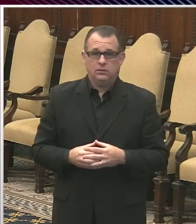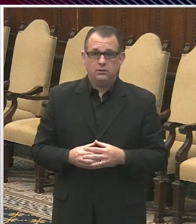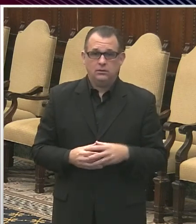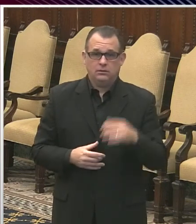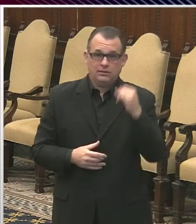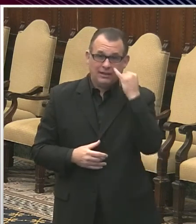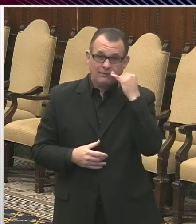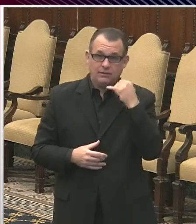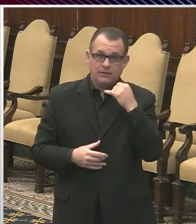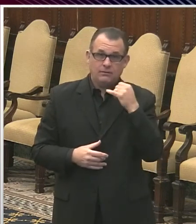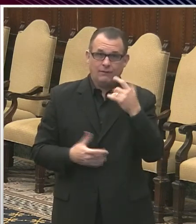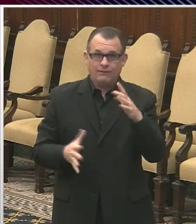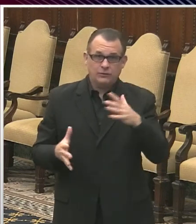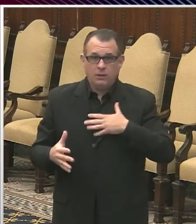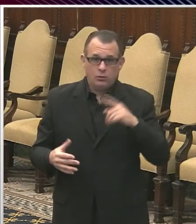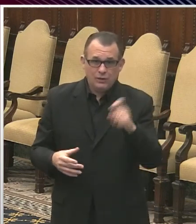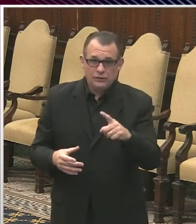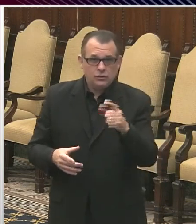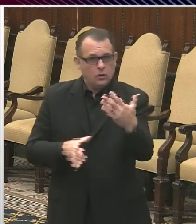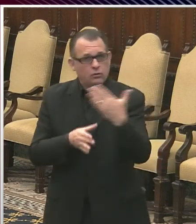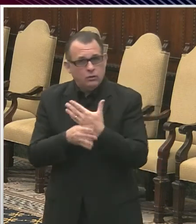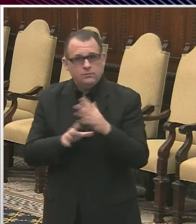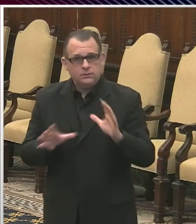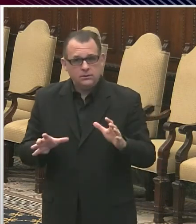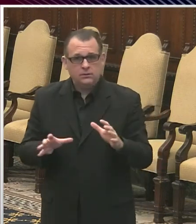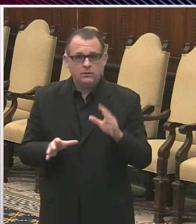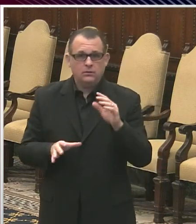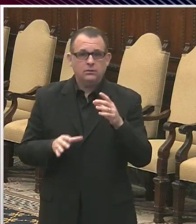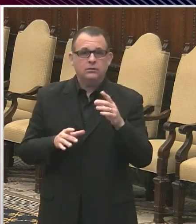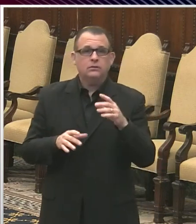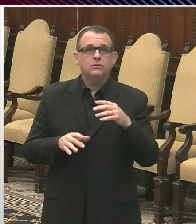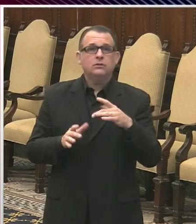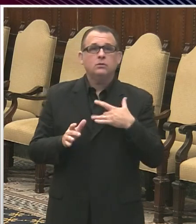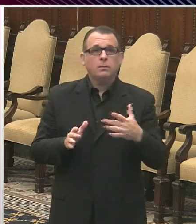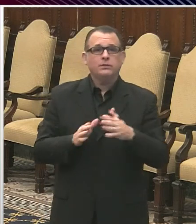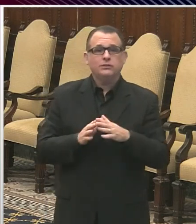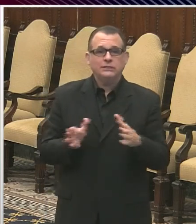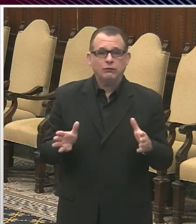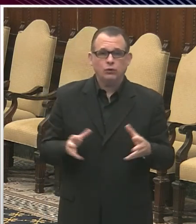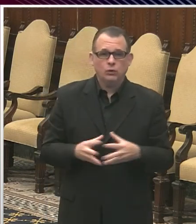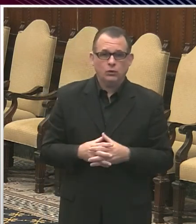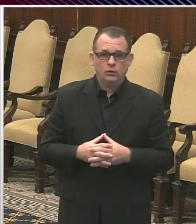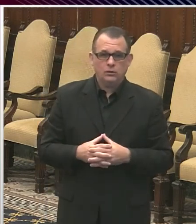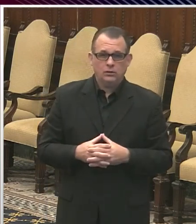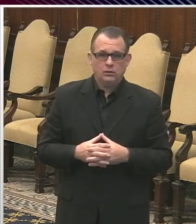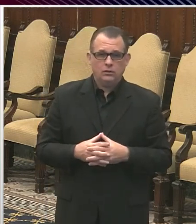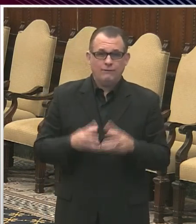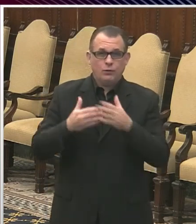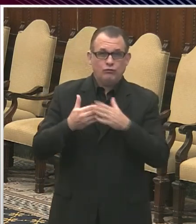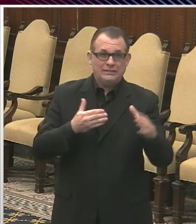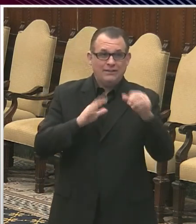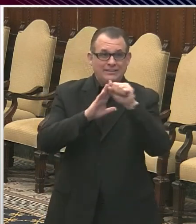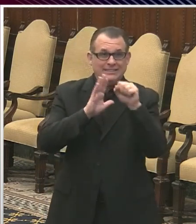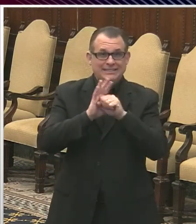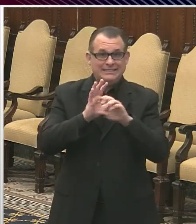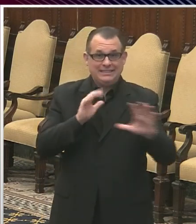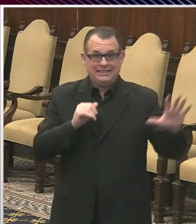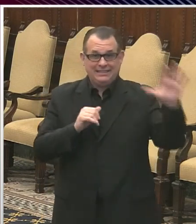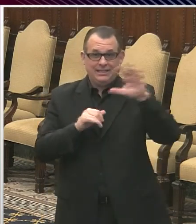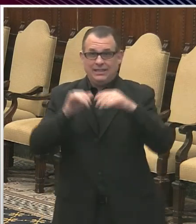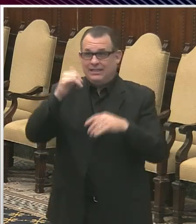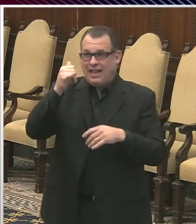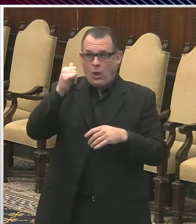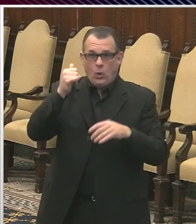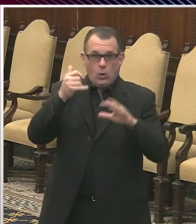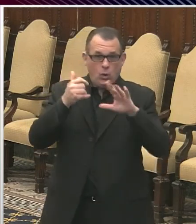my question, I guess generally, could there be a scenario in which, the rest of the state is doing something, but Philly as a city